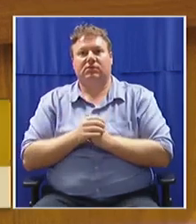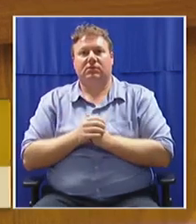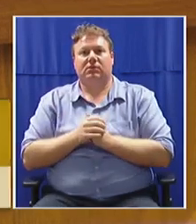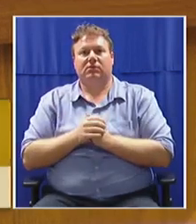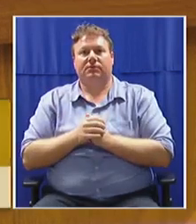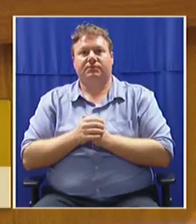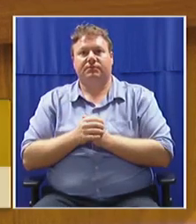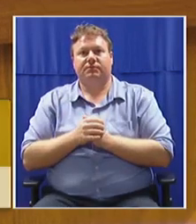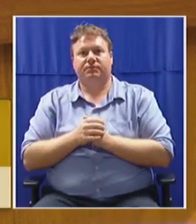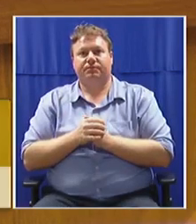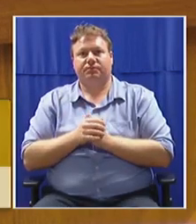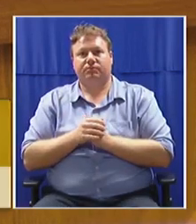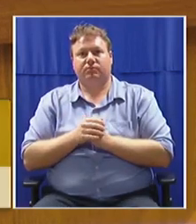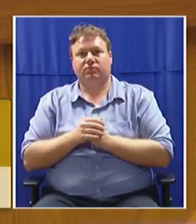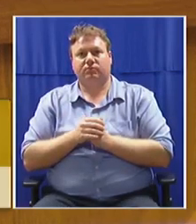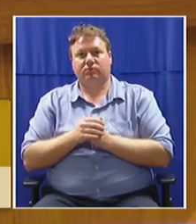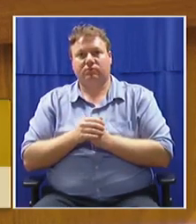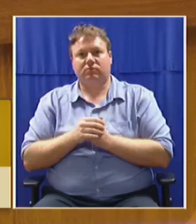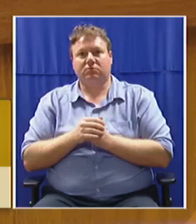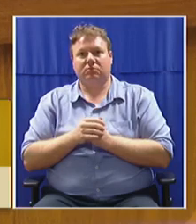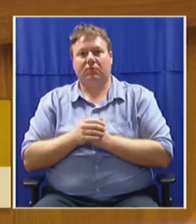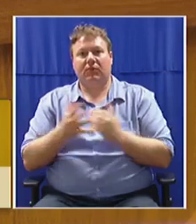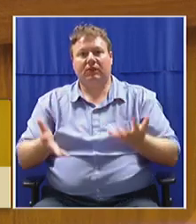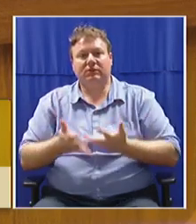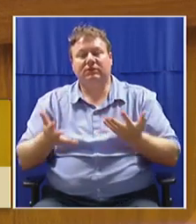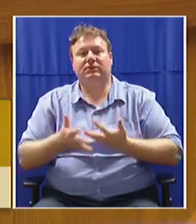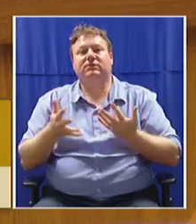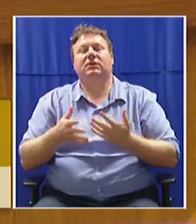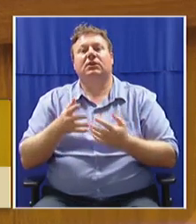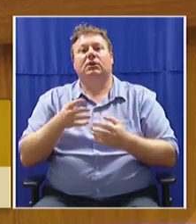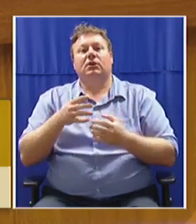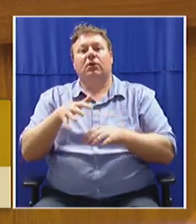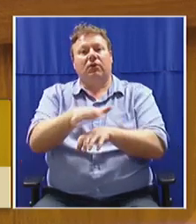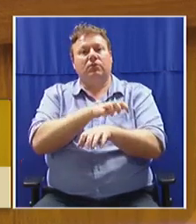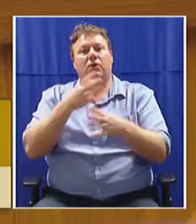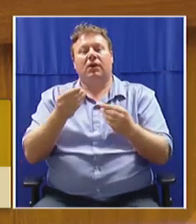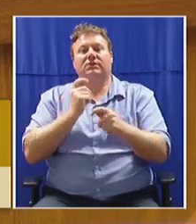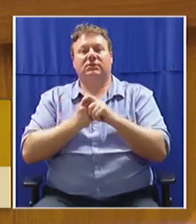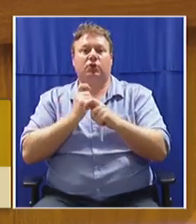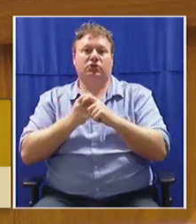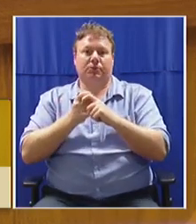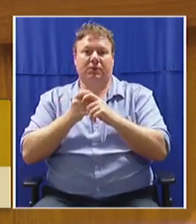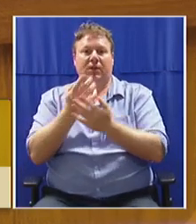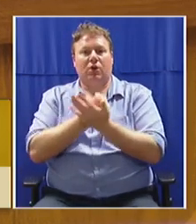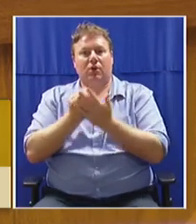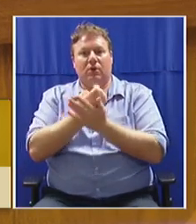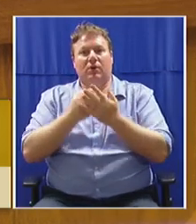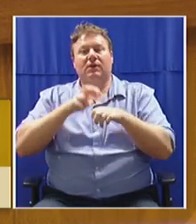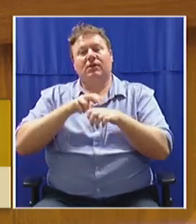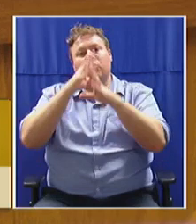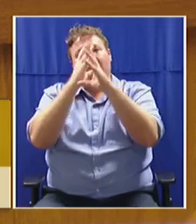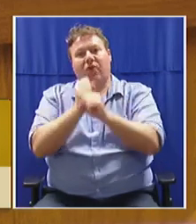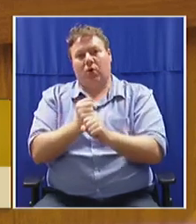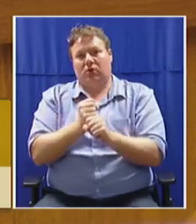Revitalizing the rural and township economies requires focus on the twin